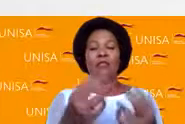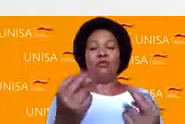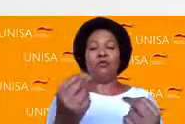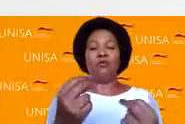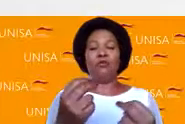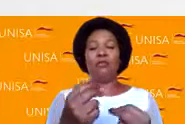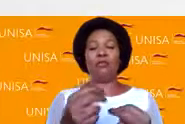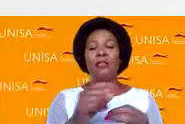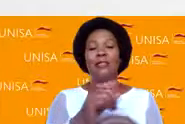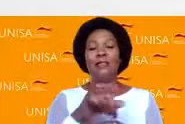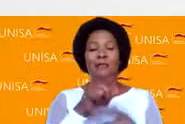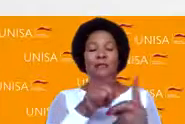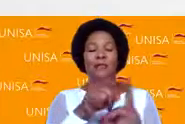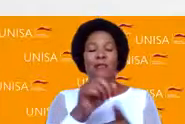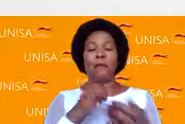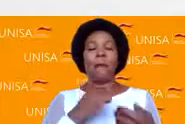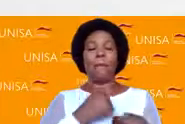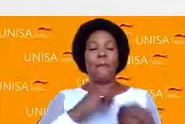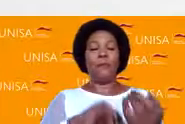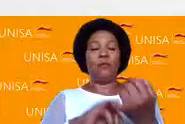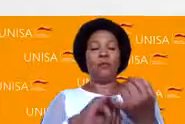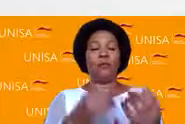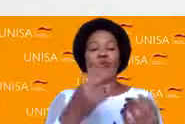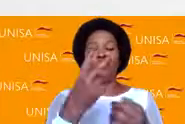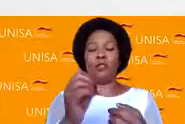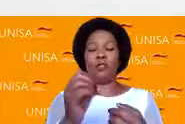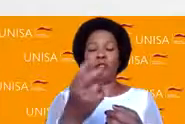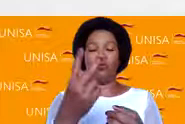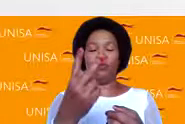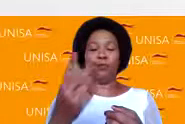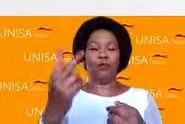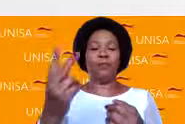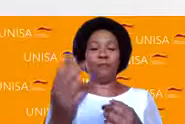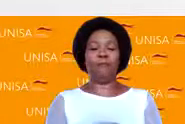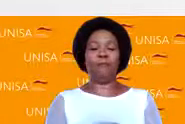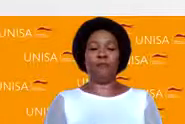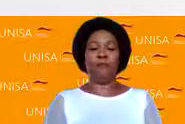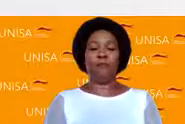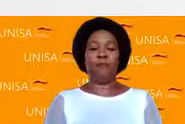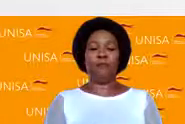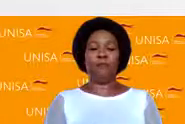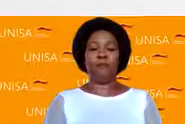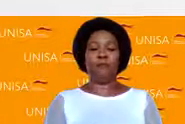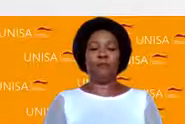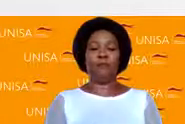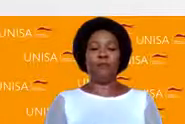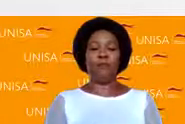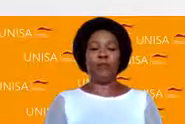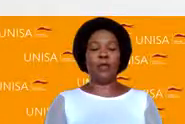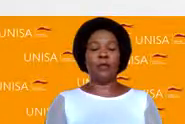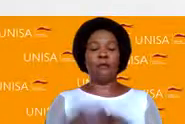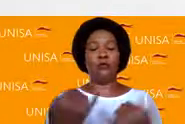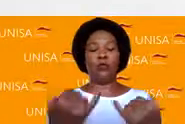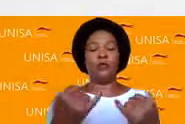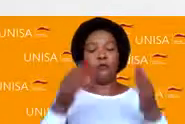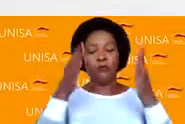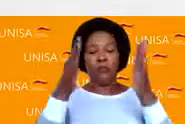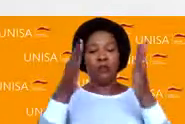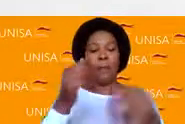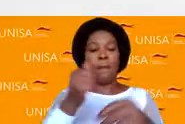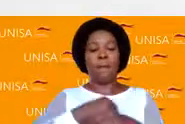is the new upgraded learning management system. So generally, you will only focus on myModules and